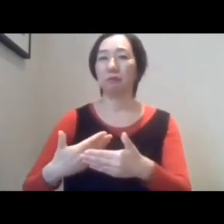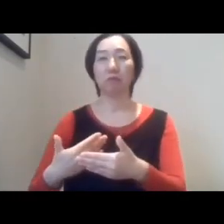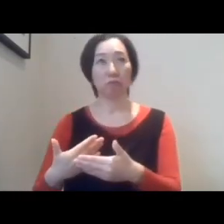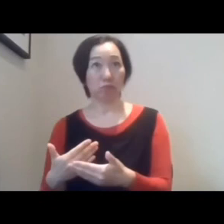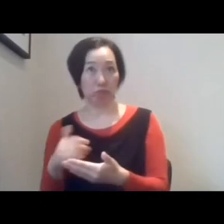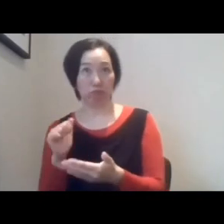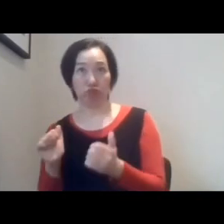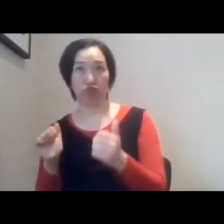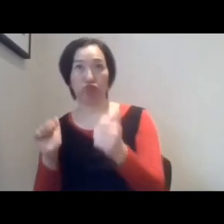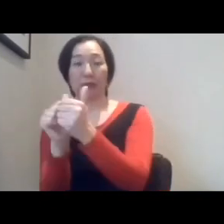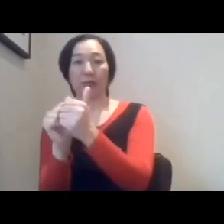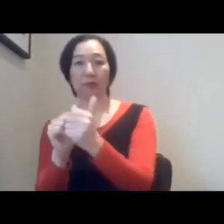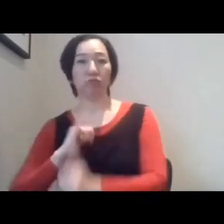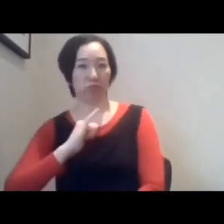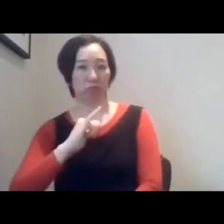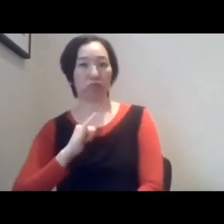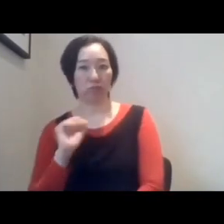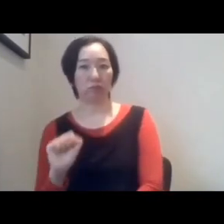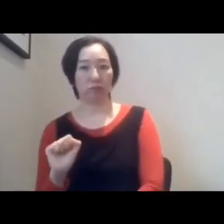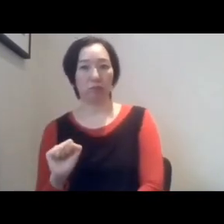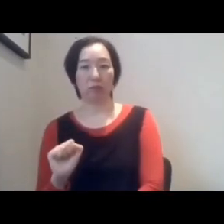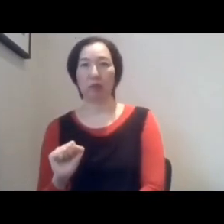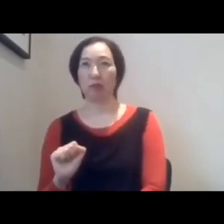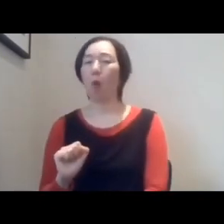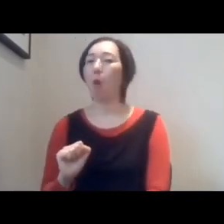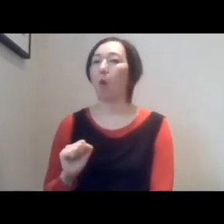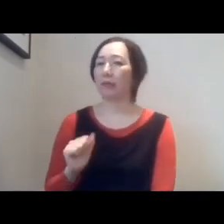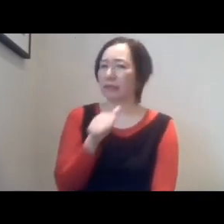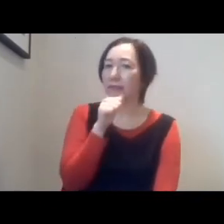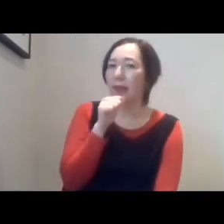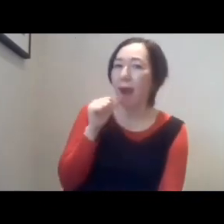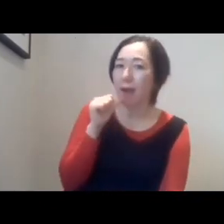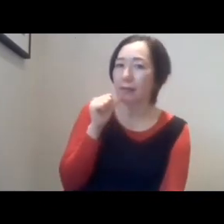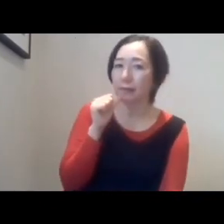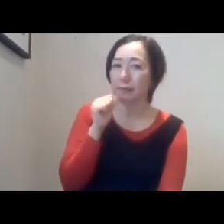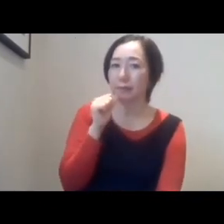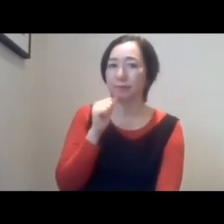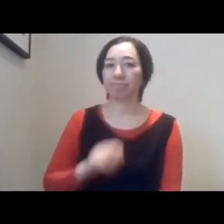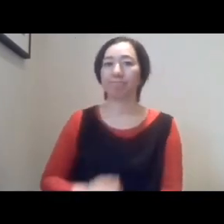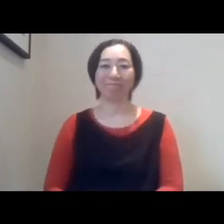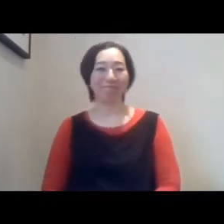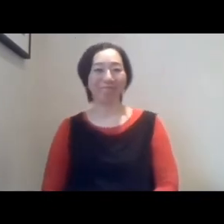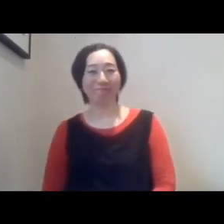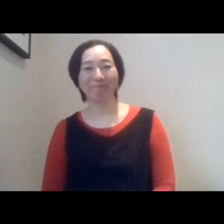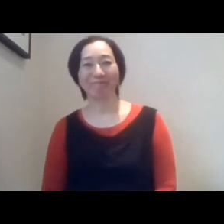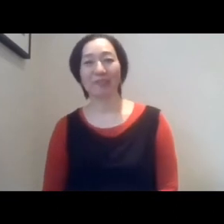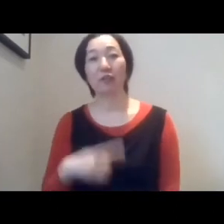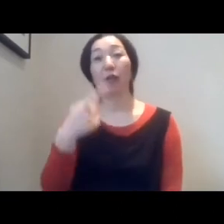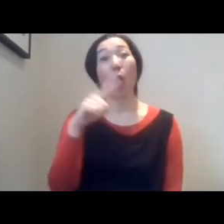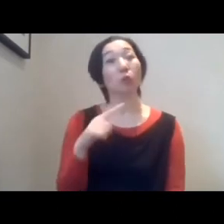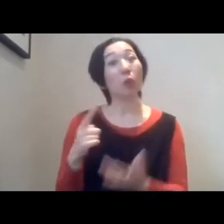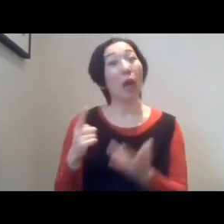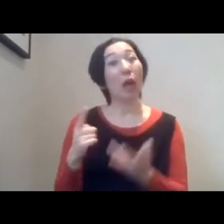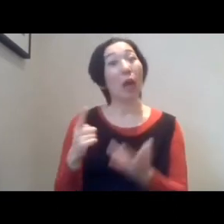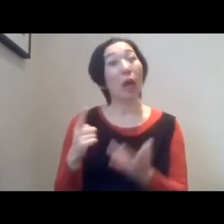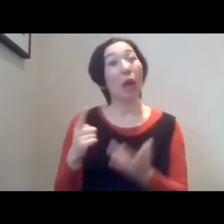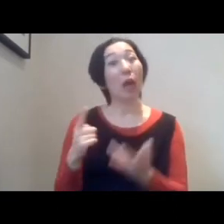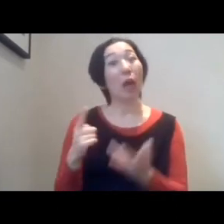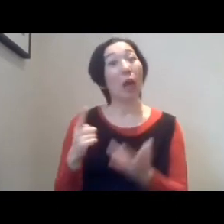deaf artists can do this as well." And I said, absolutely we can do this. So that was a really nice moment.